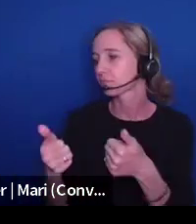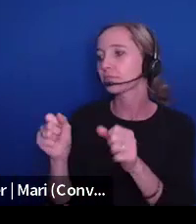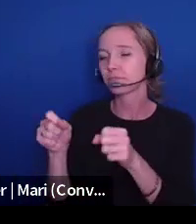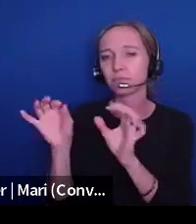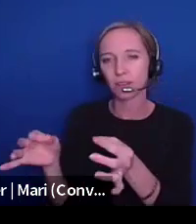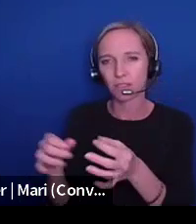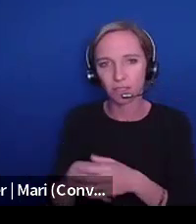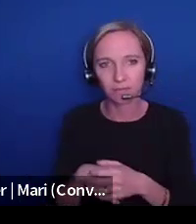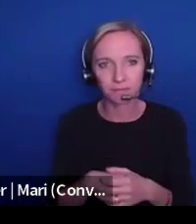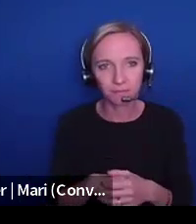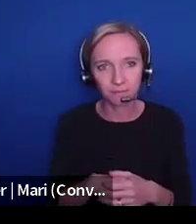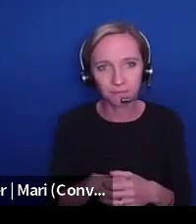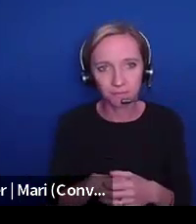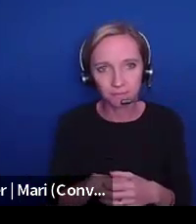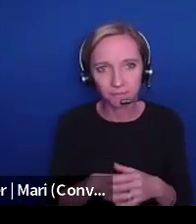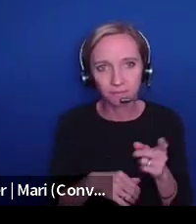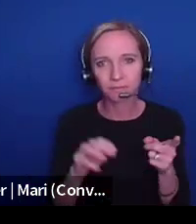Absolutely.